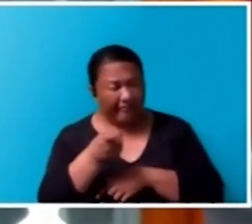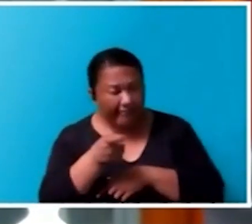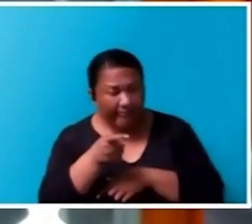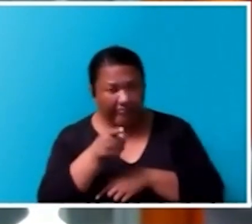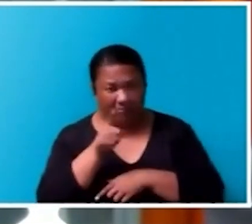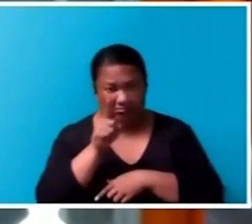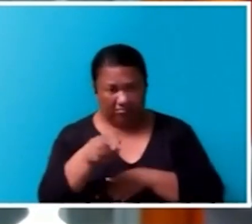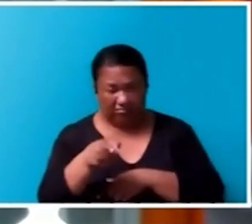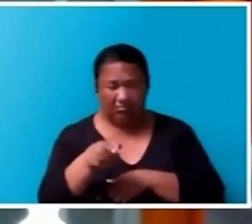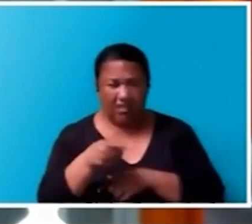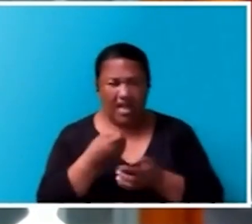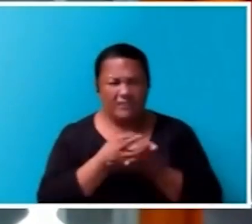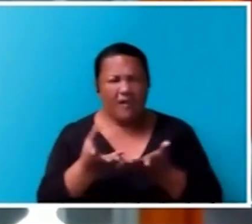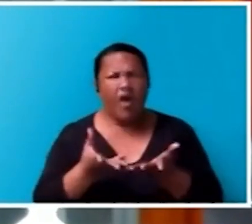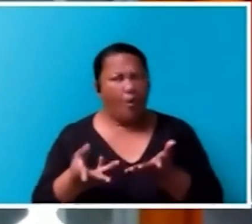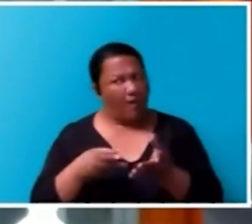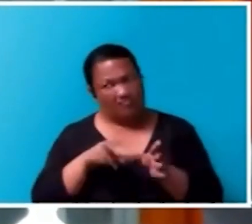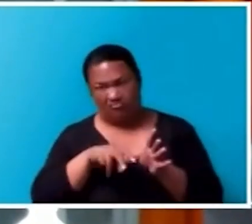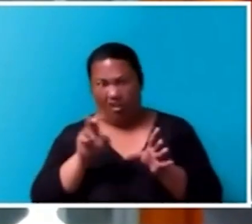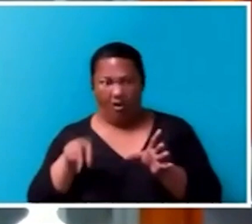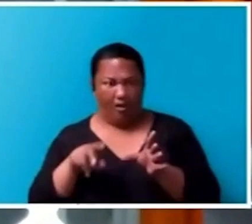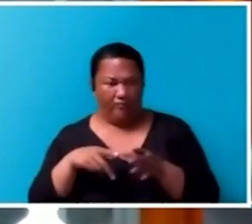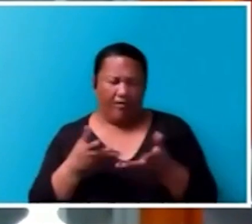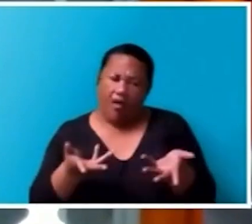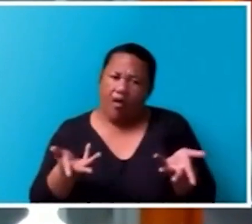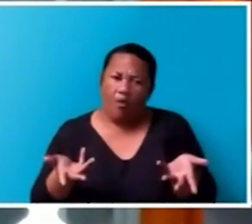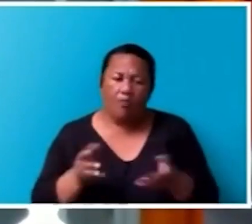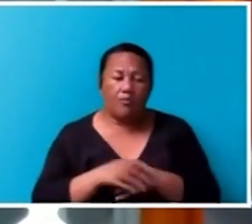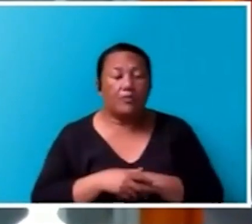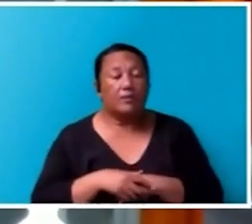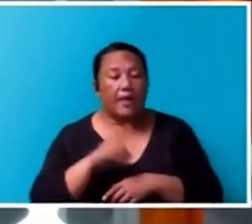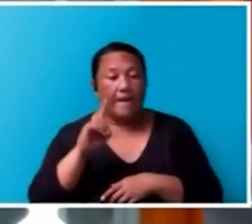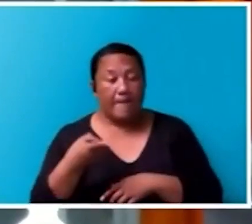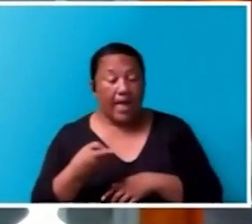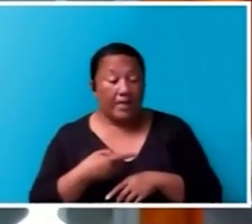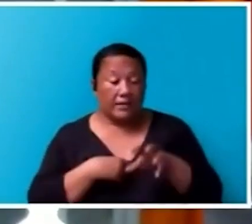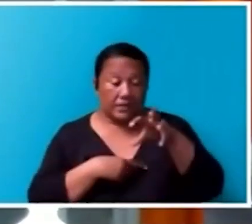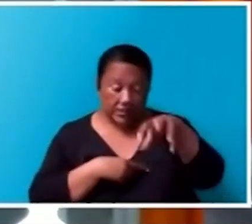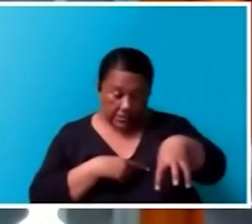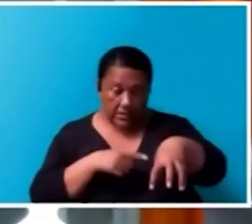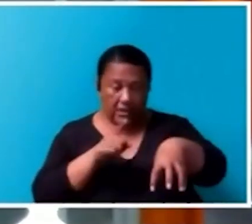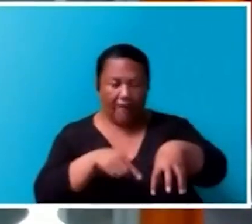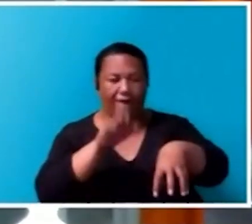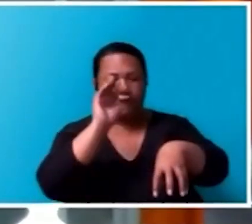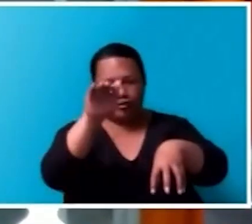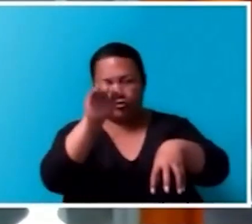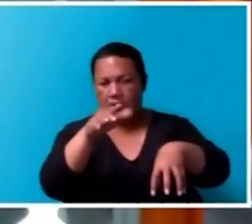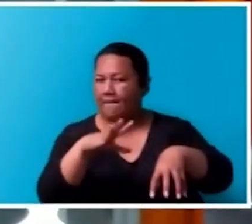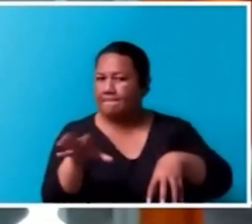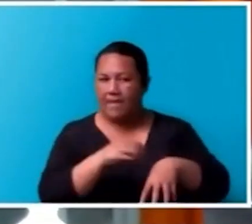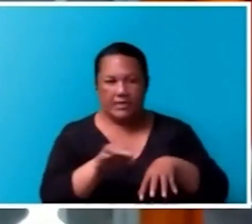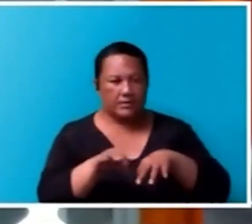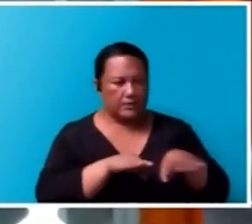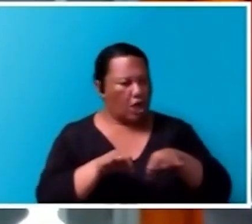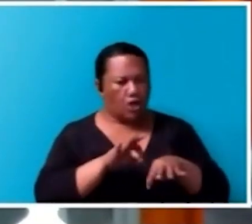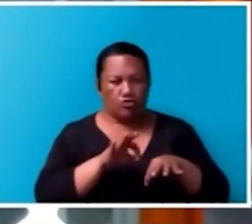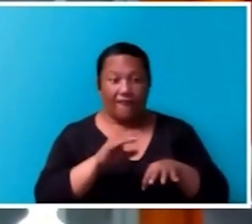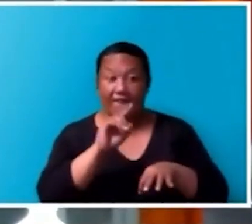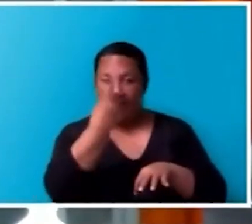provinces? The future of Ratu Takambau Park must be treated as a priority, not a secondary